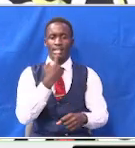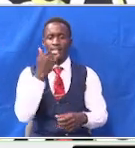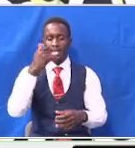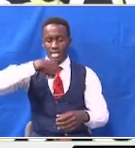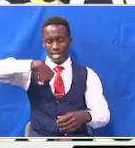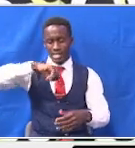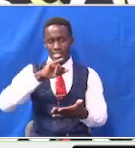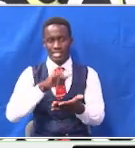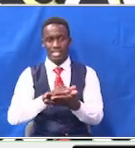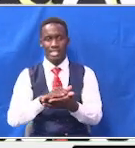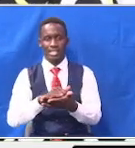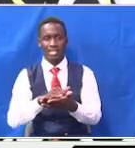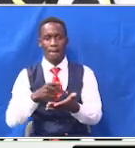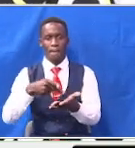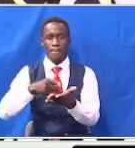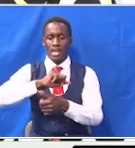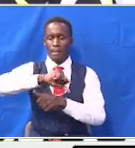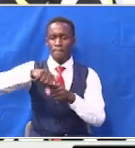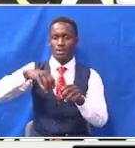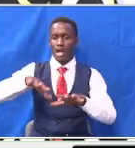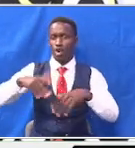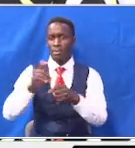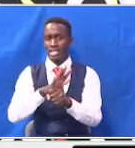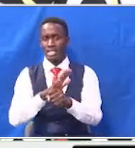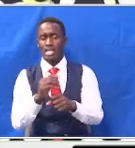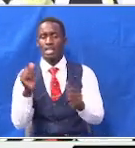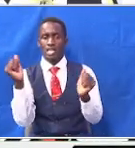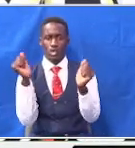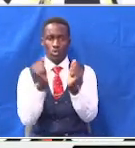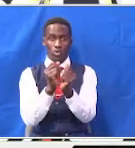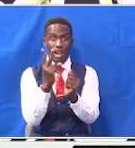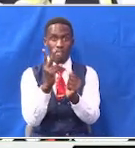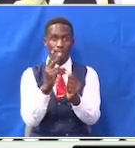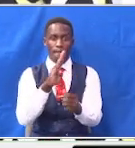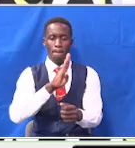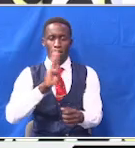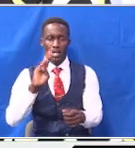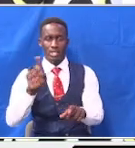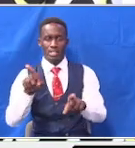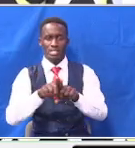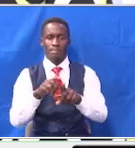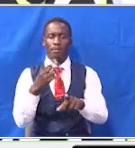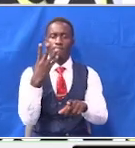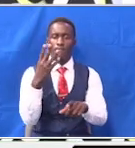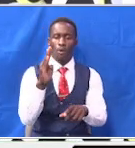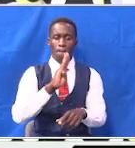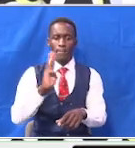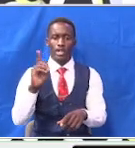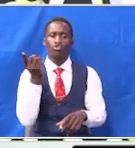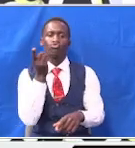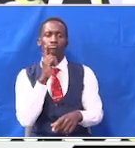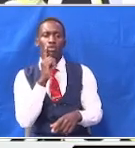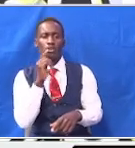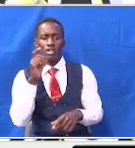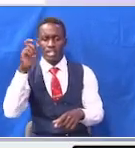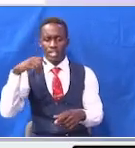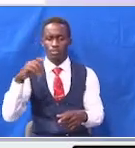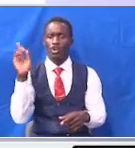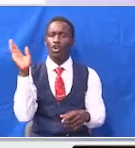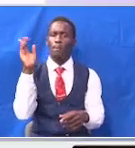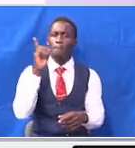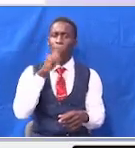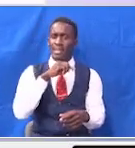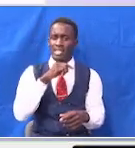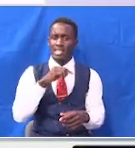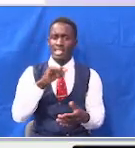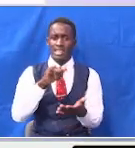that they paid about 12 billion shillings recently and another 4 billion, I think, tomorrow. This needs to be completed so that service